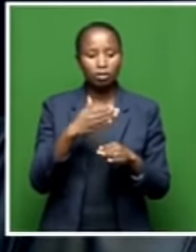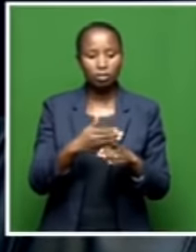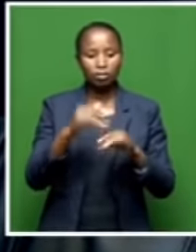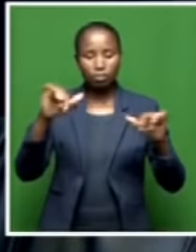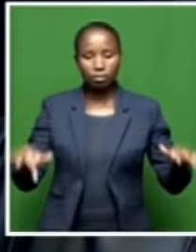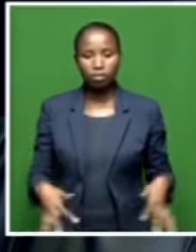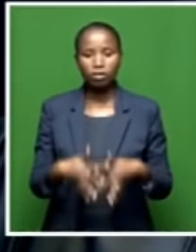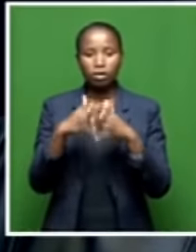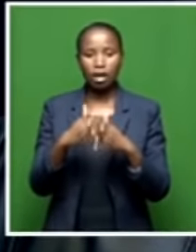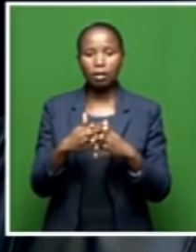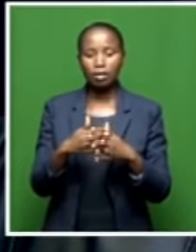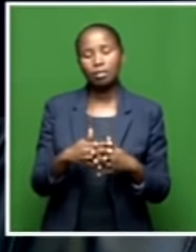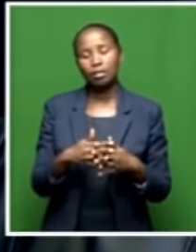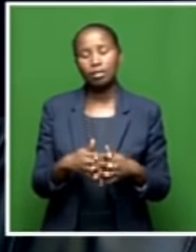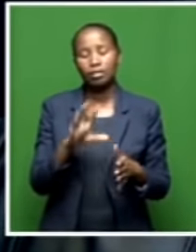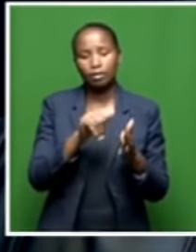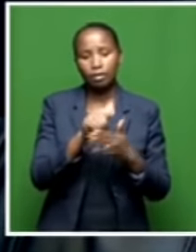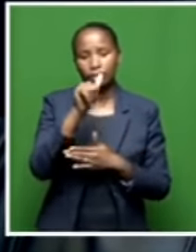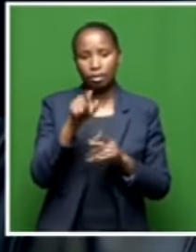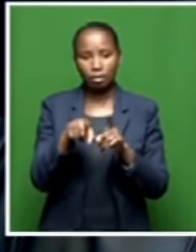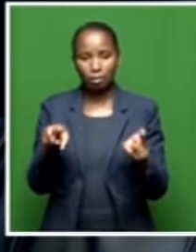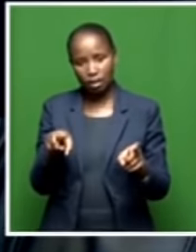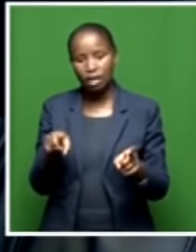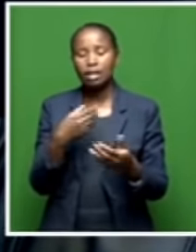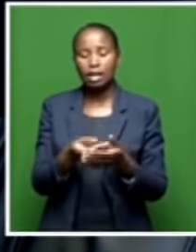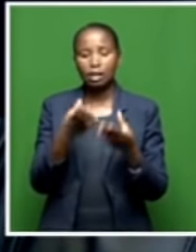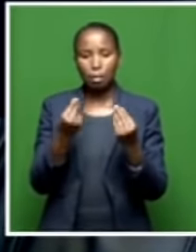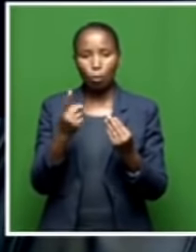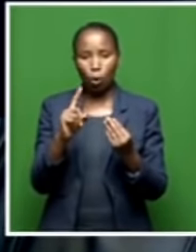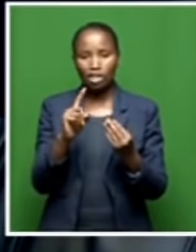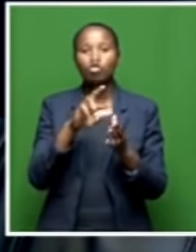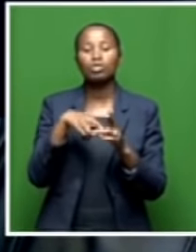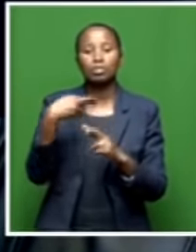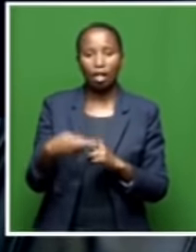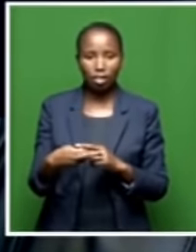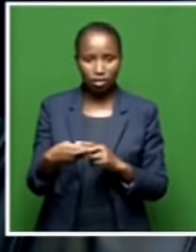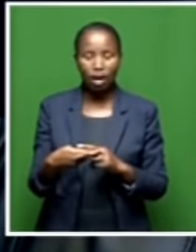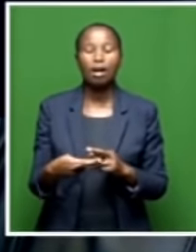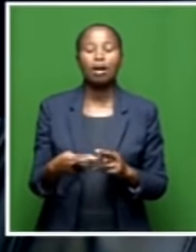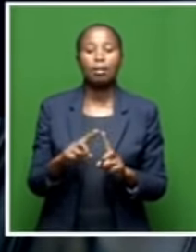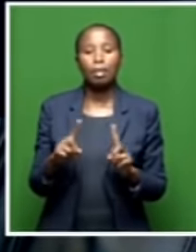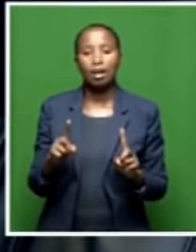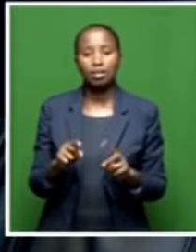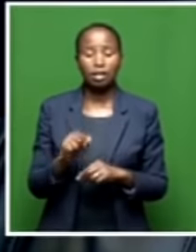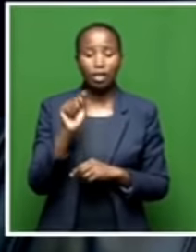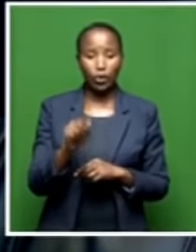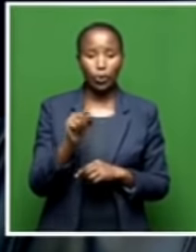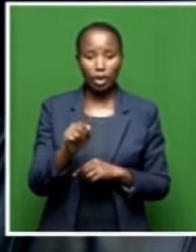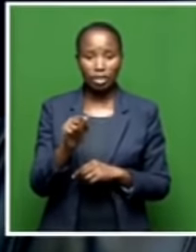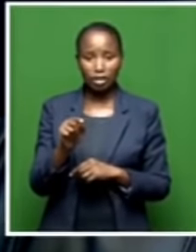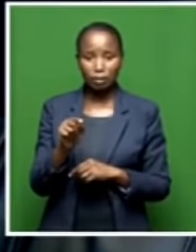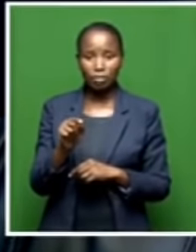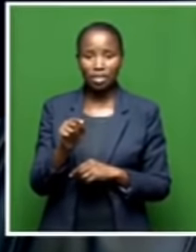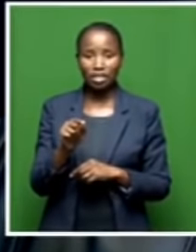get the maximum result in elections. But we also know then that language ends, and the never that they'd use, they would never form a coalition